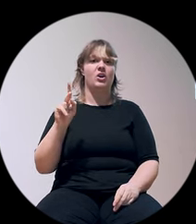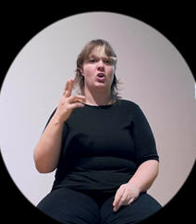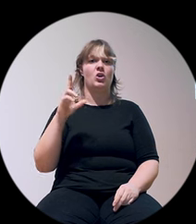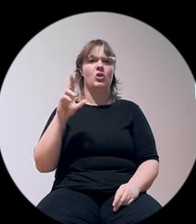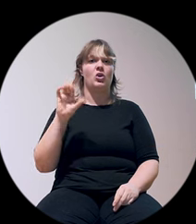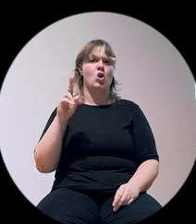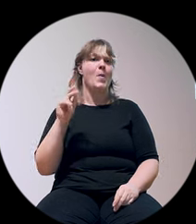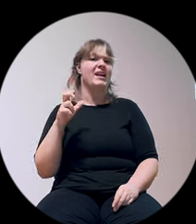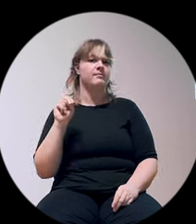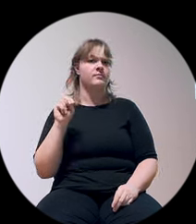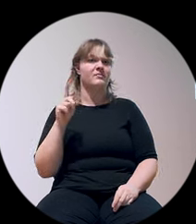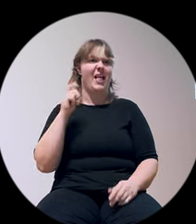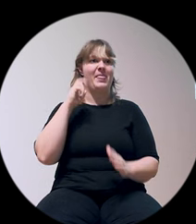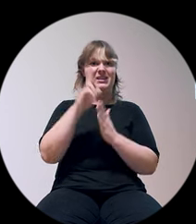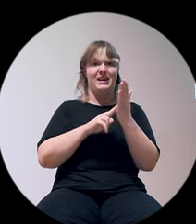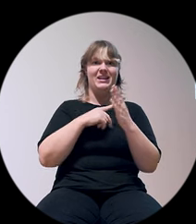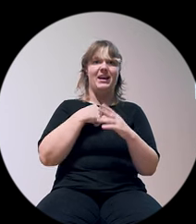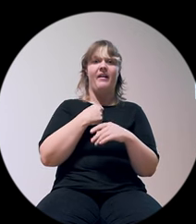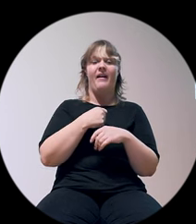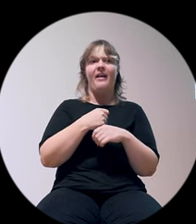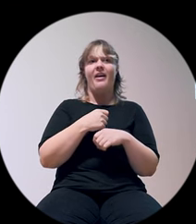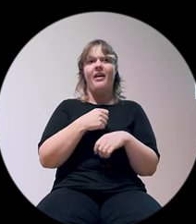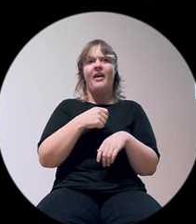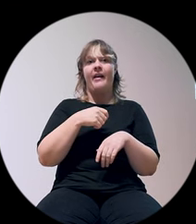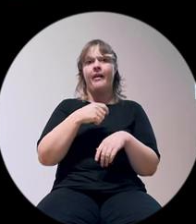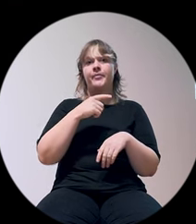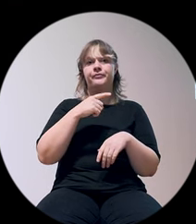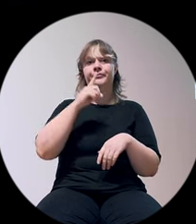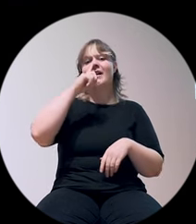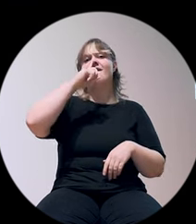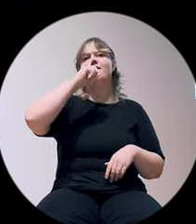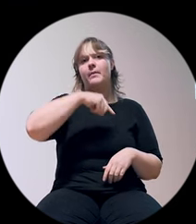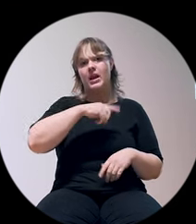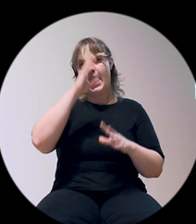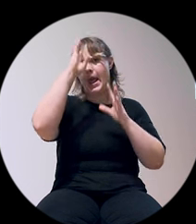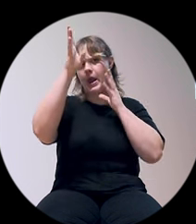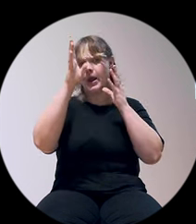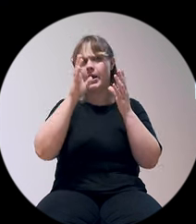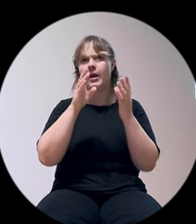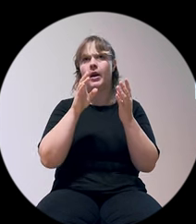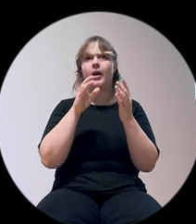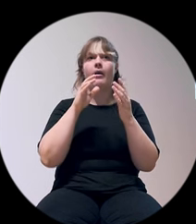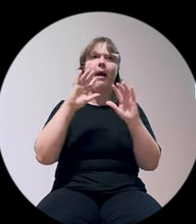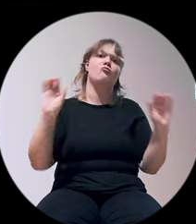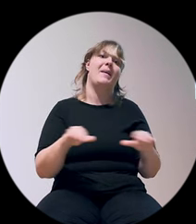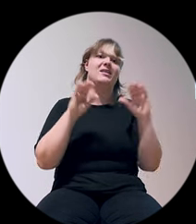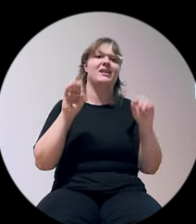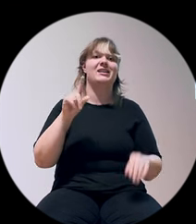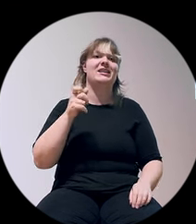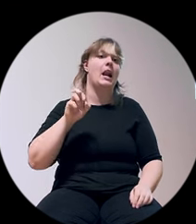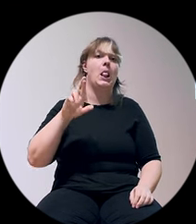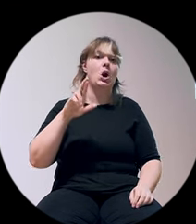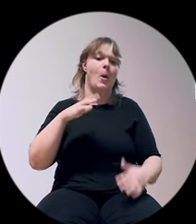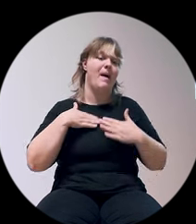He, in this painting, fabricated the romanticized the settler body. So there